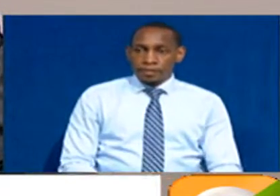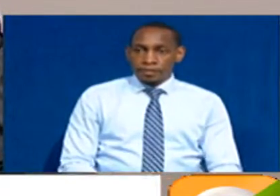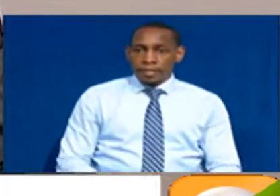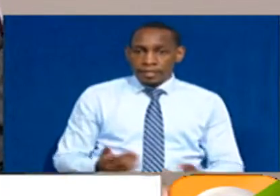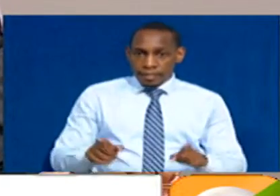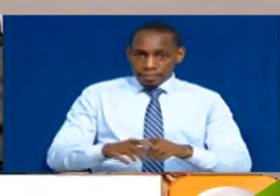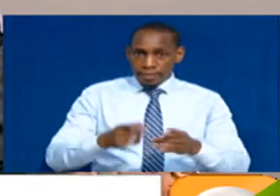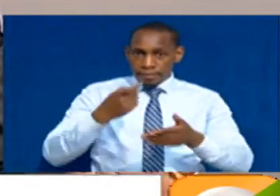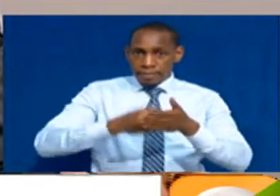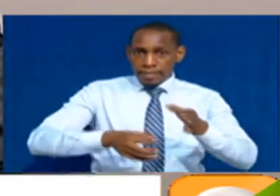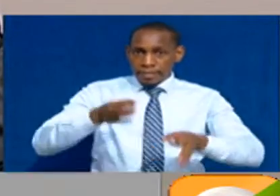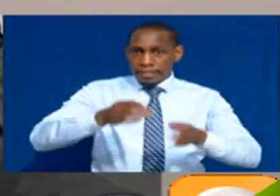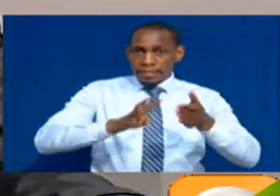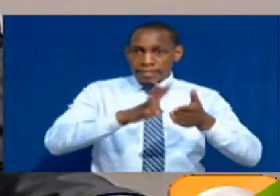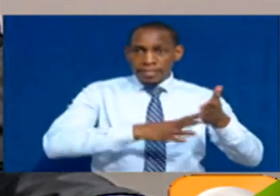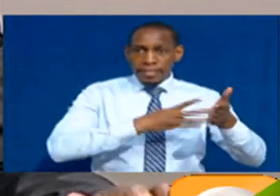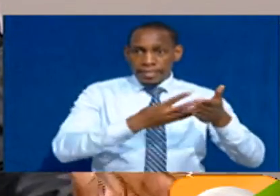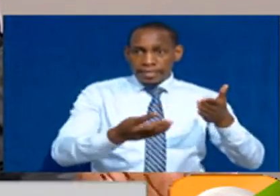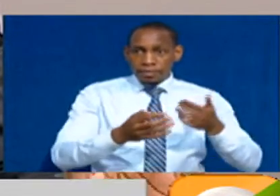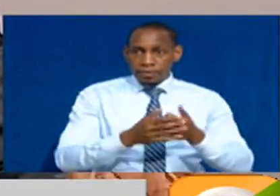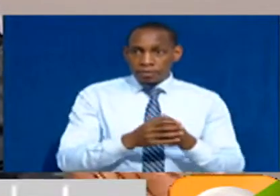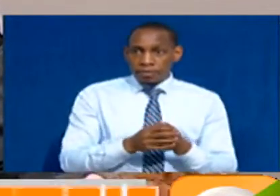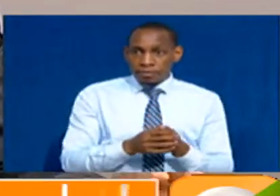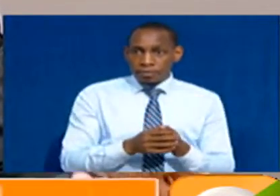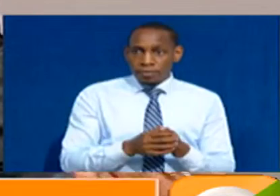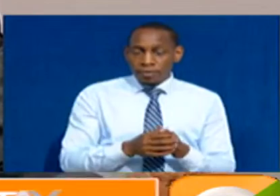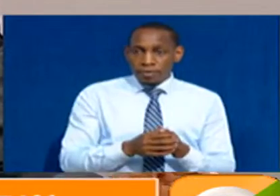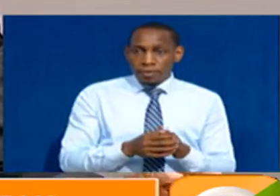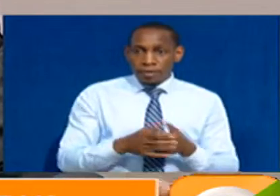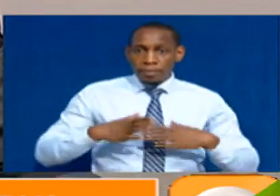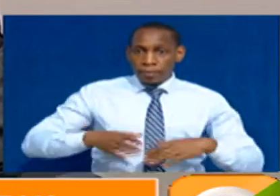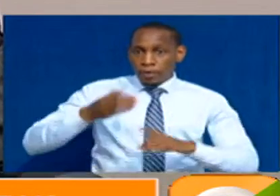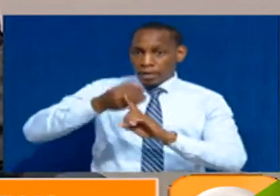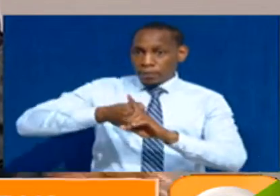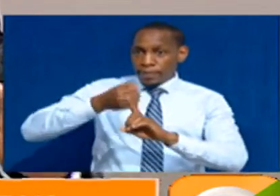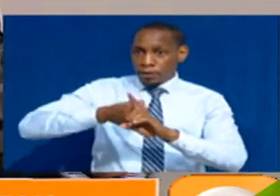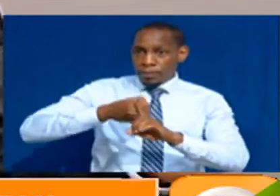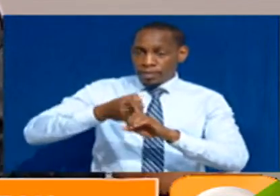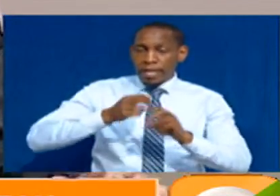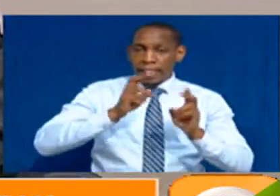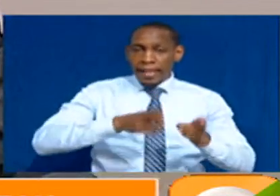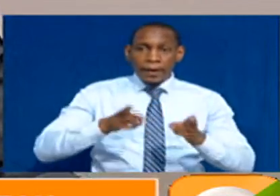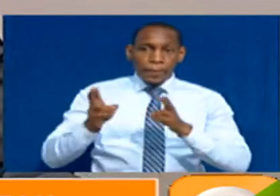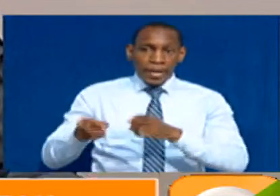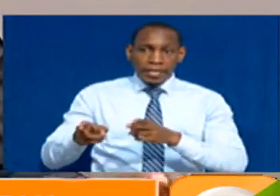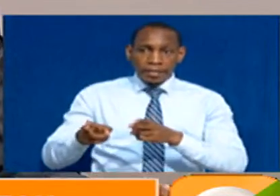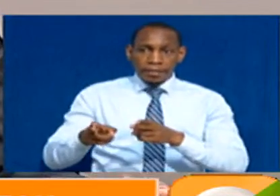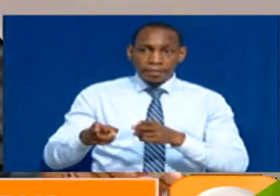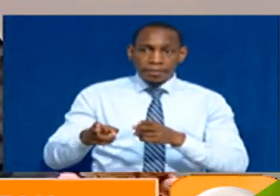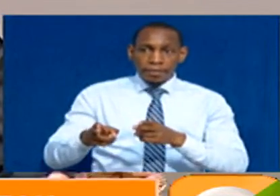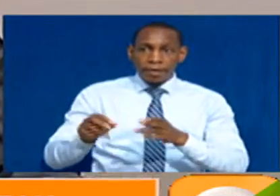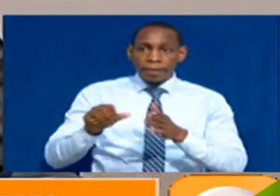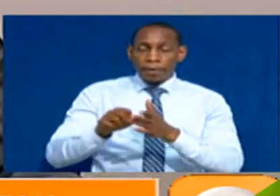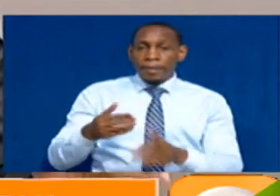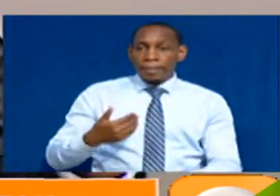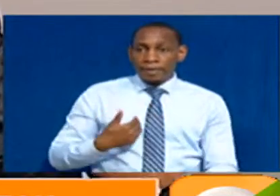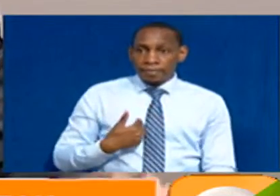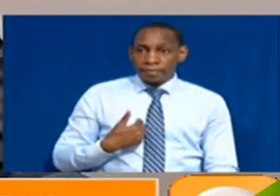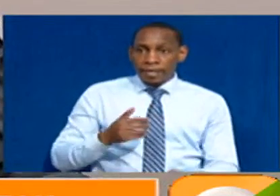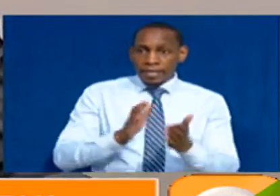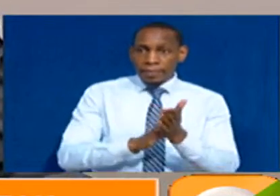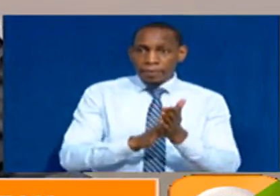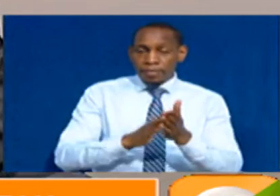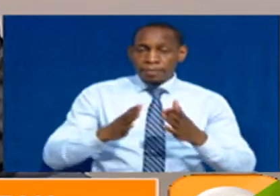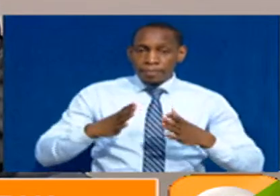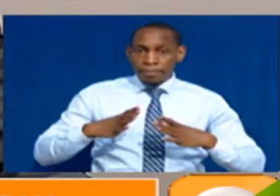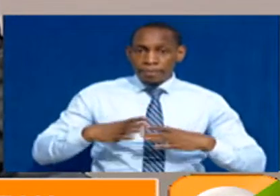justice networks or campaigners or activists usually get problems with some of the proposals